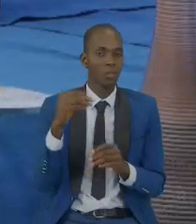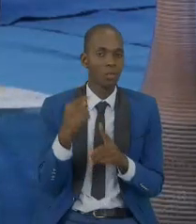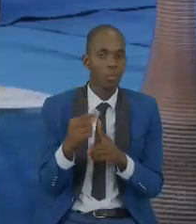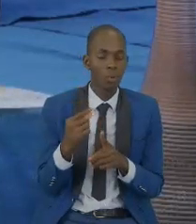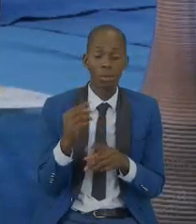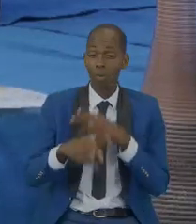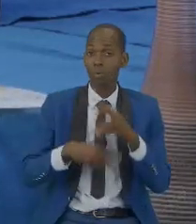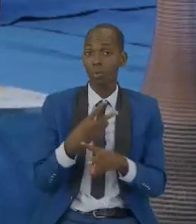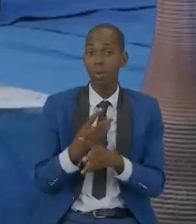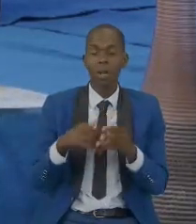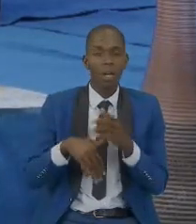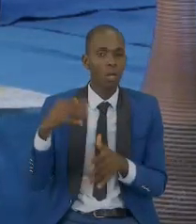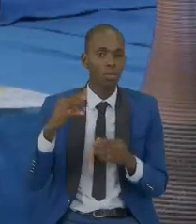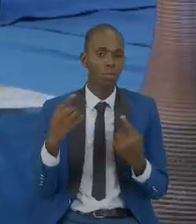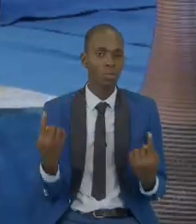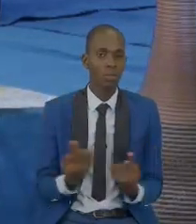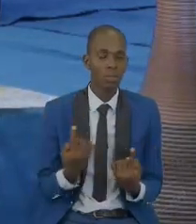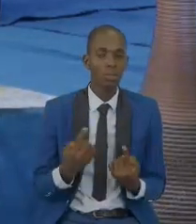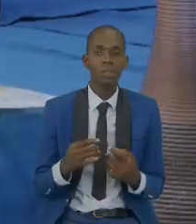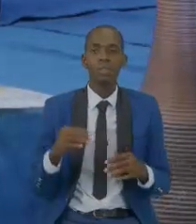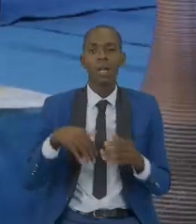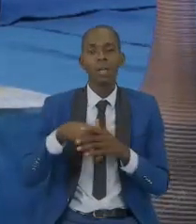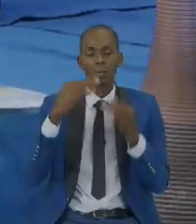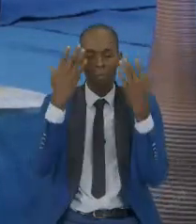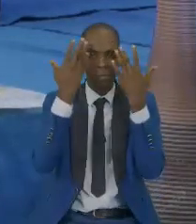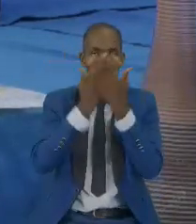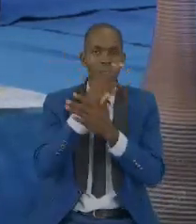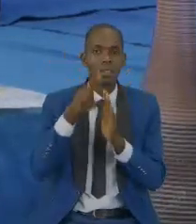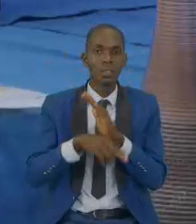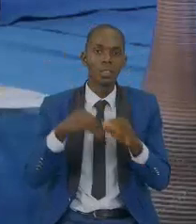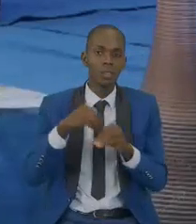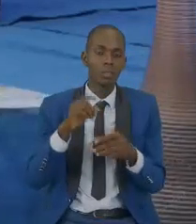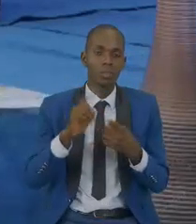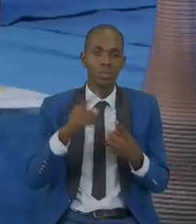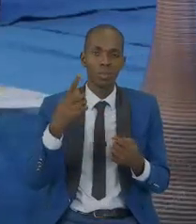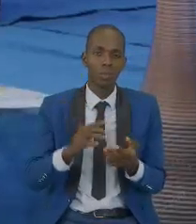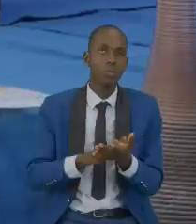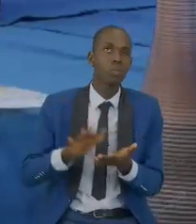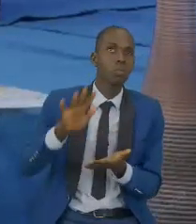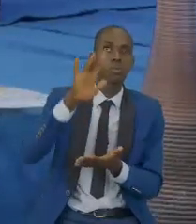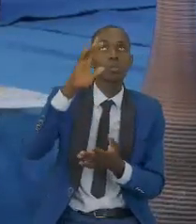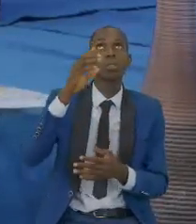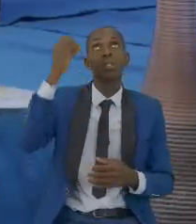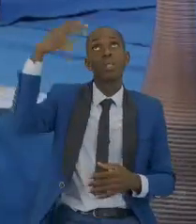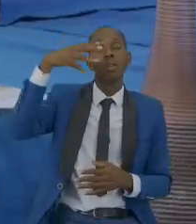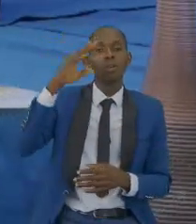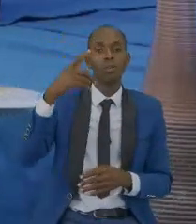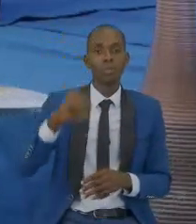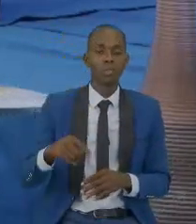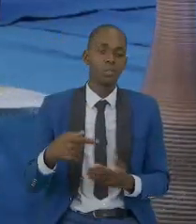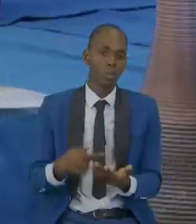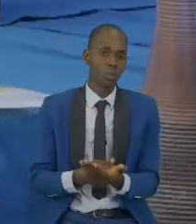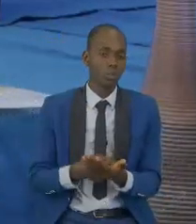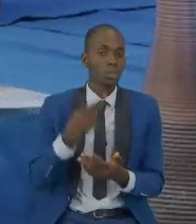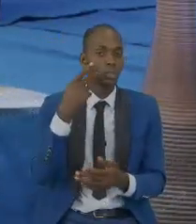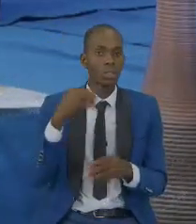sin, out of darkness, into the glorious light of the gospel. Look at verse 26.